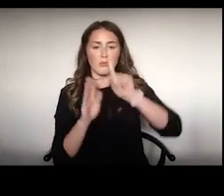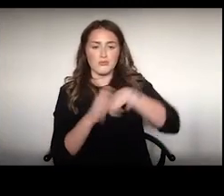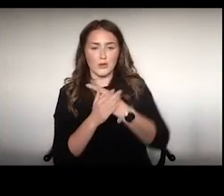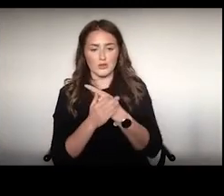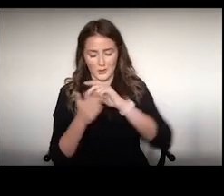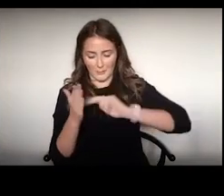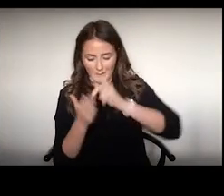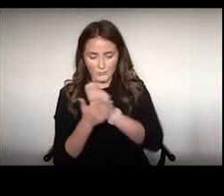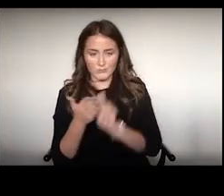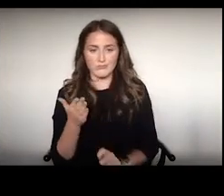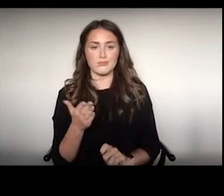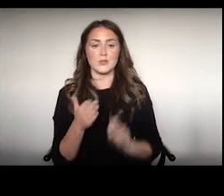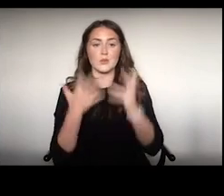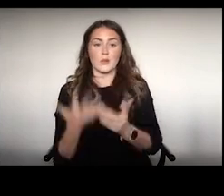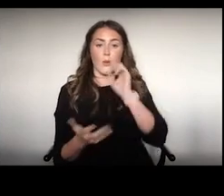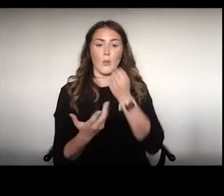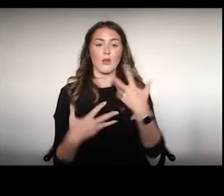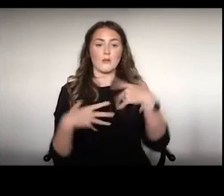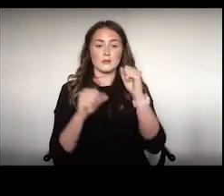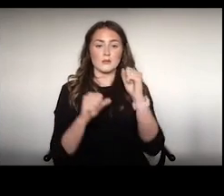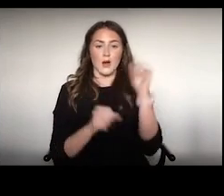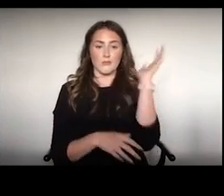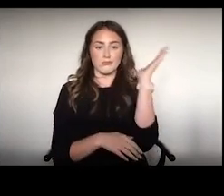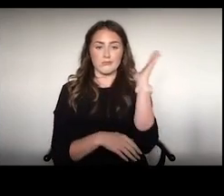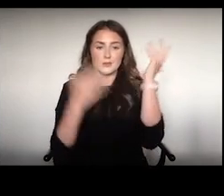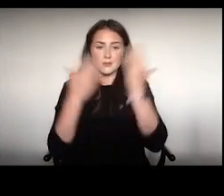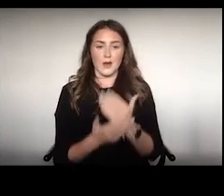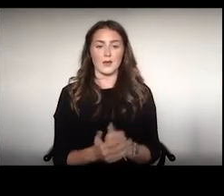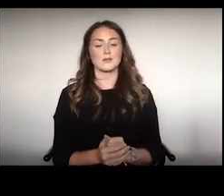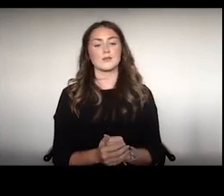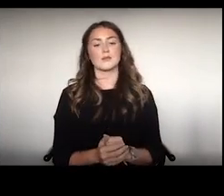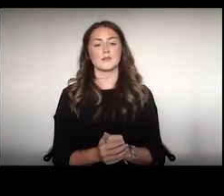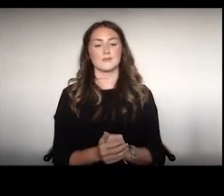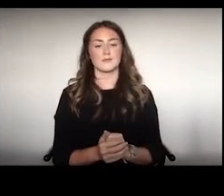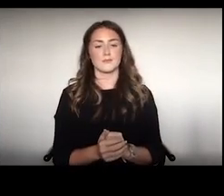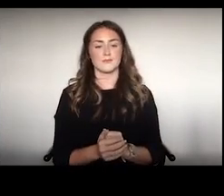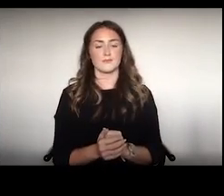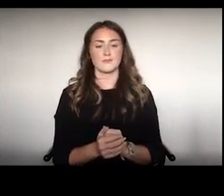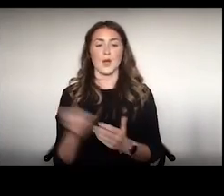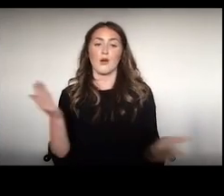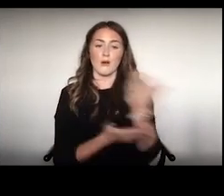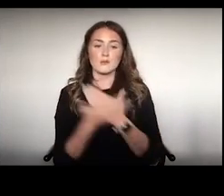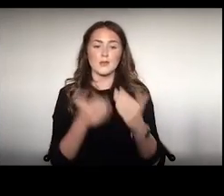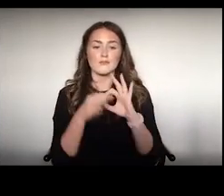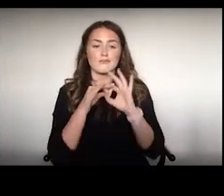informed the development of the project. And this is where we start with our presentation tonight.